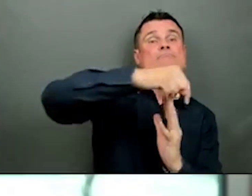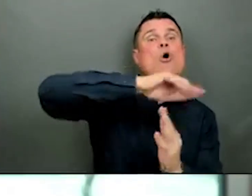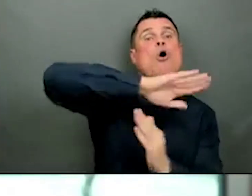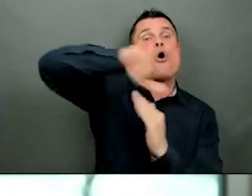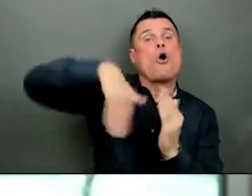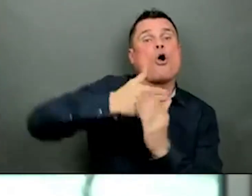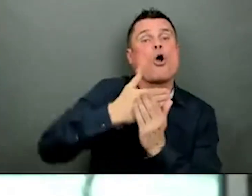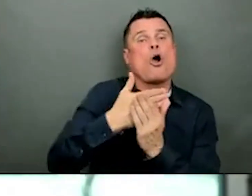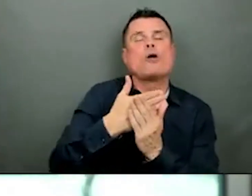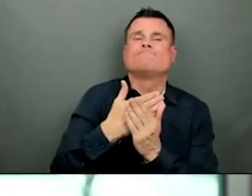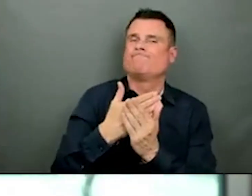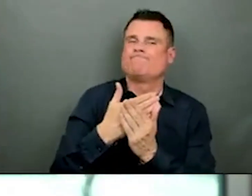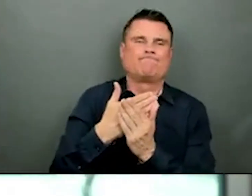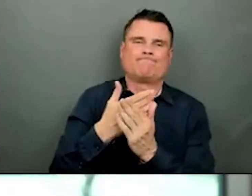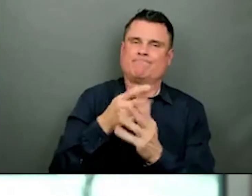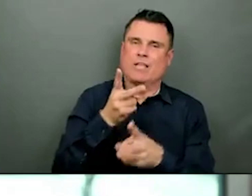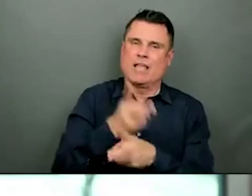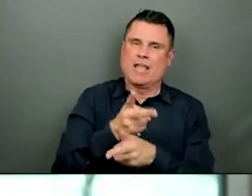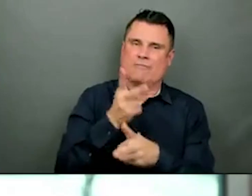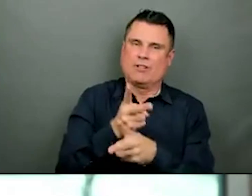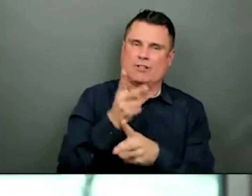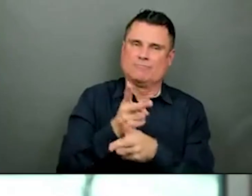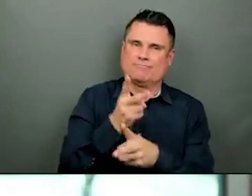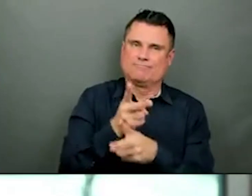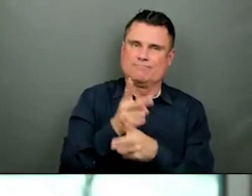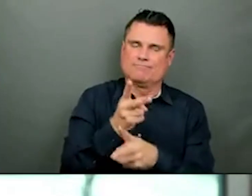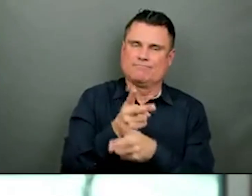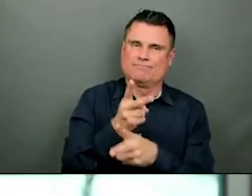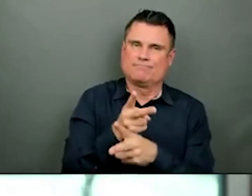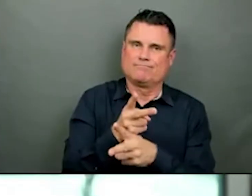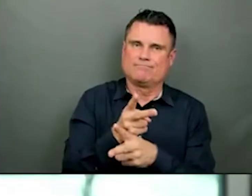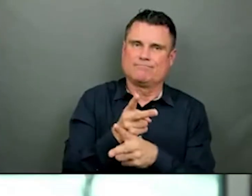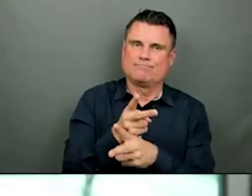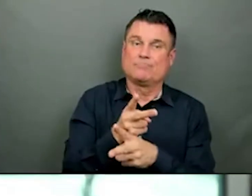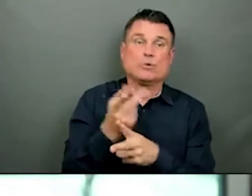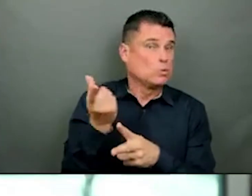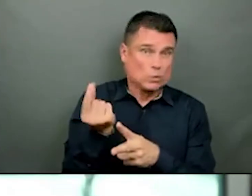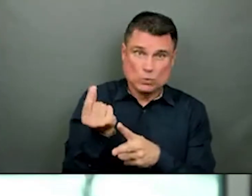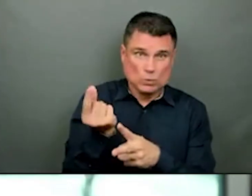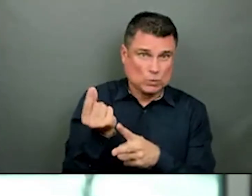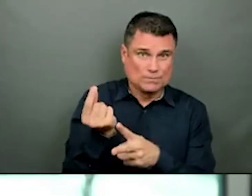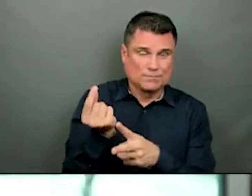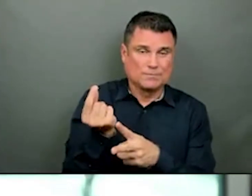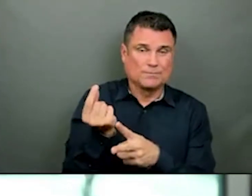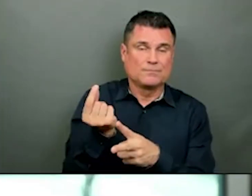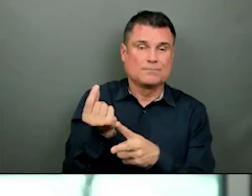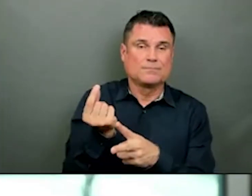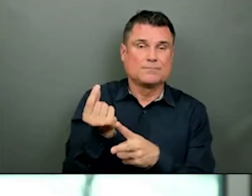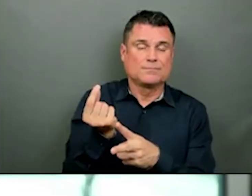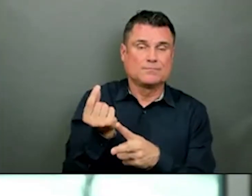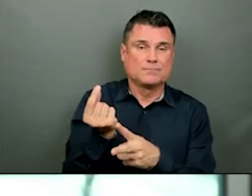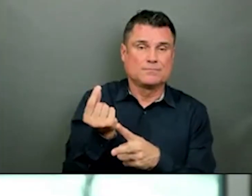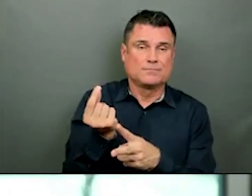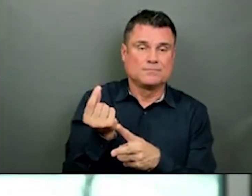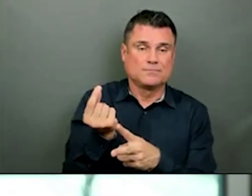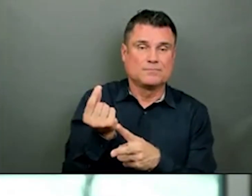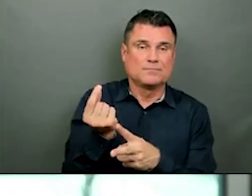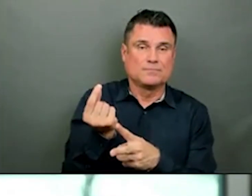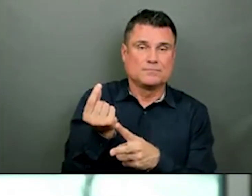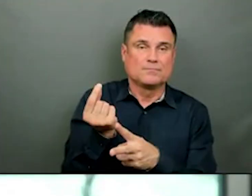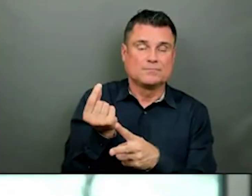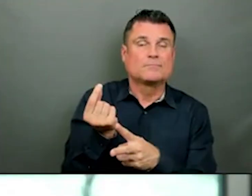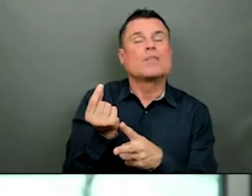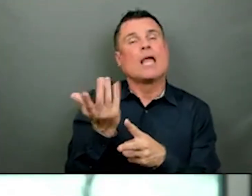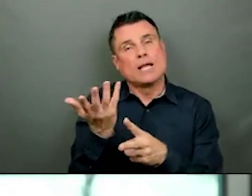to leave their household for the 10 days of their infectious period and be in hotels or other places. And we have done that in